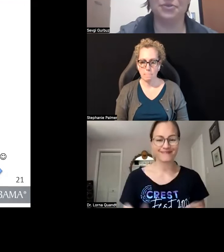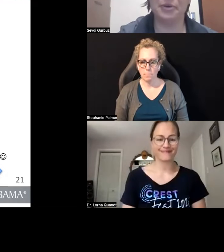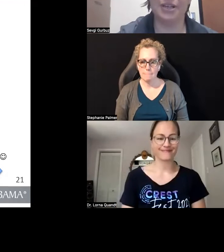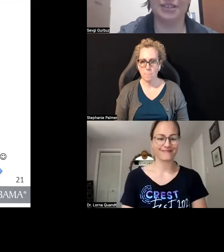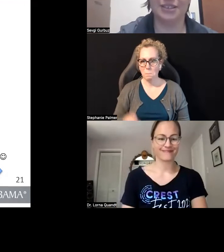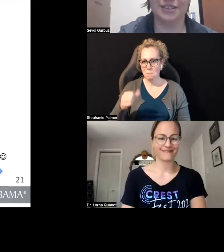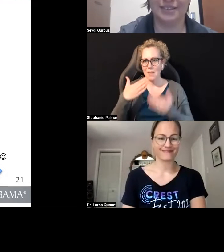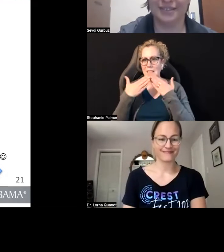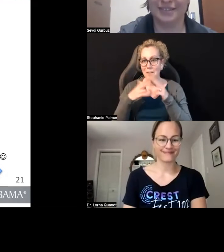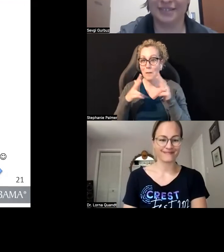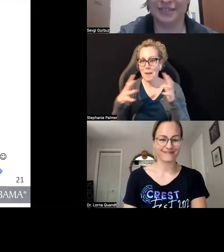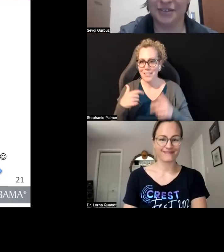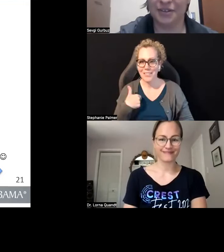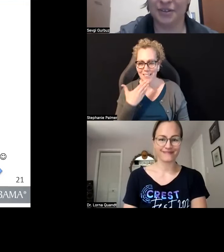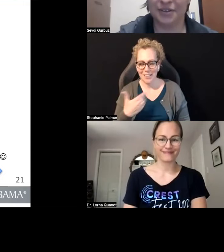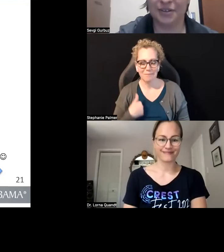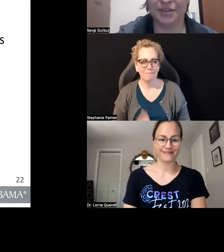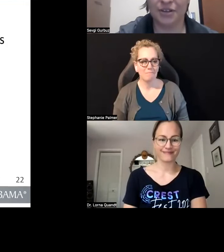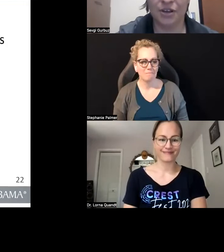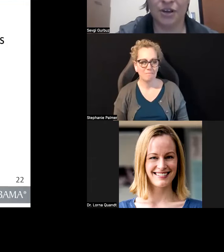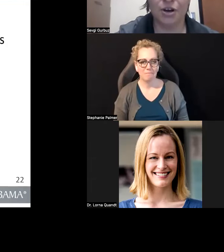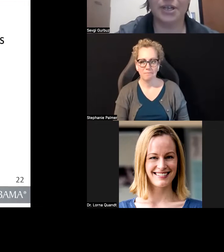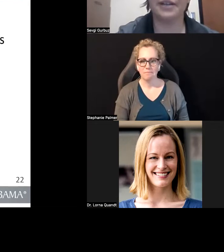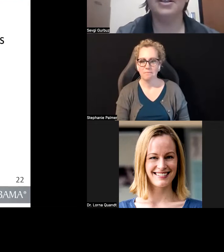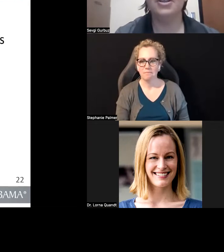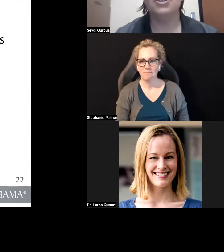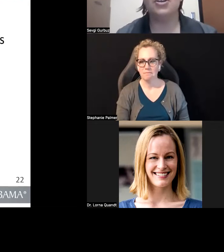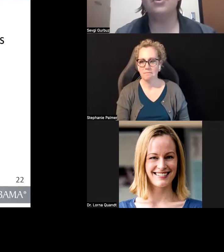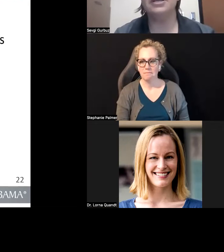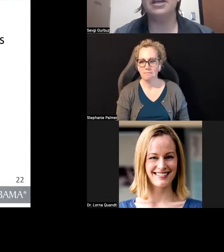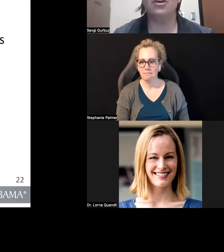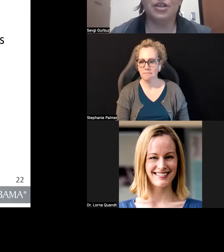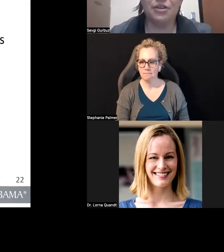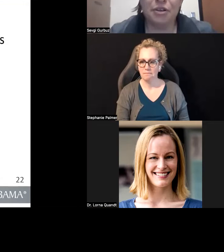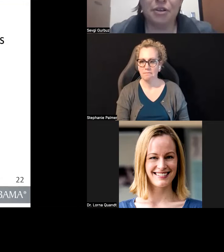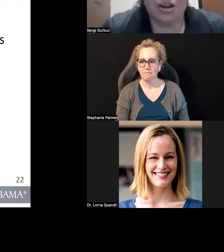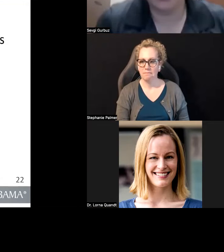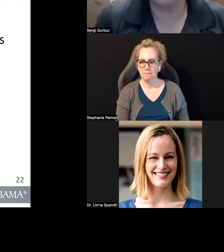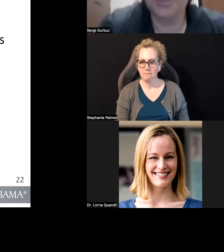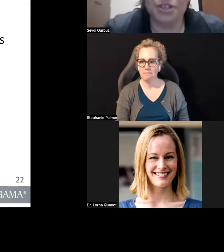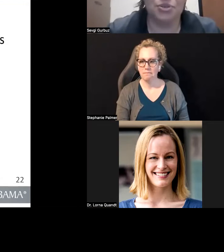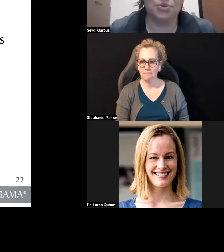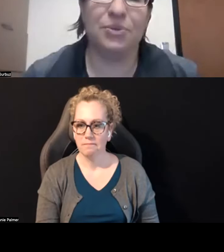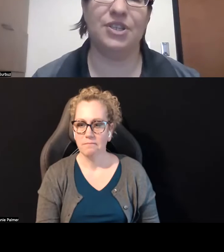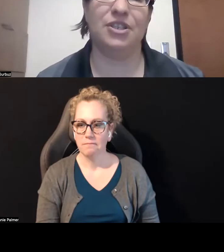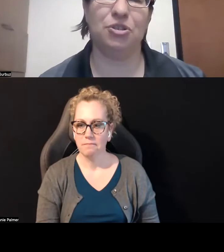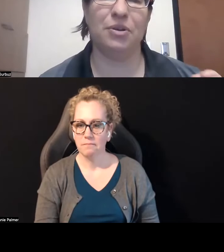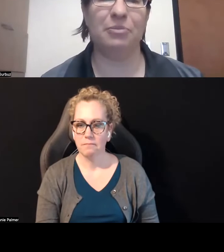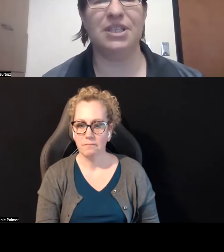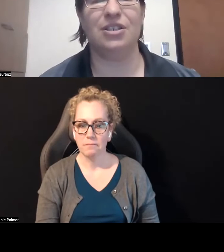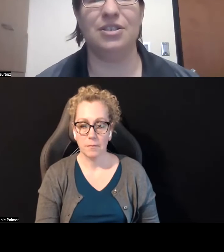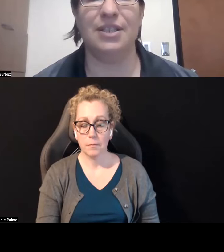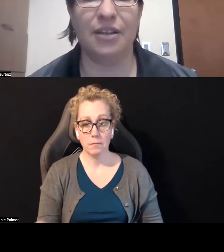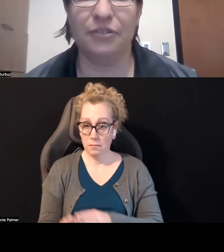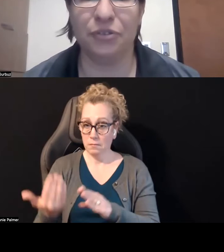Yes, thank you very much. Thank you so much. Okay, so earlier in my talk, I alluded to this issue